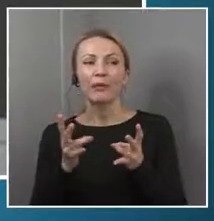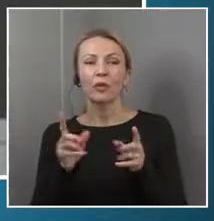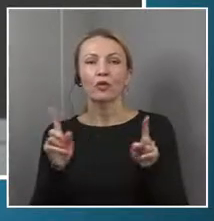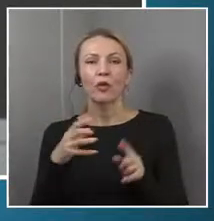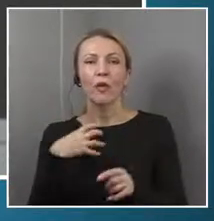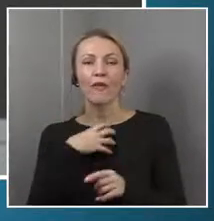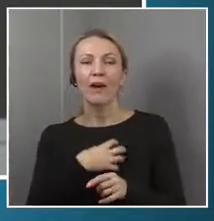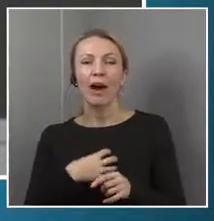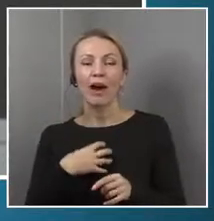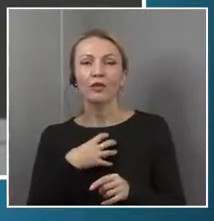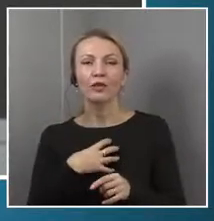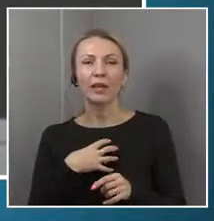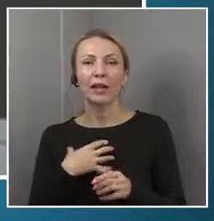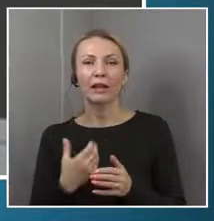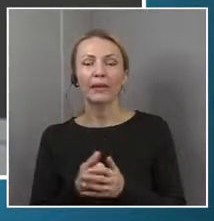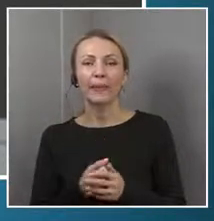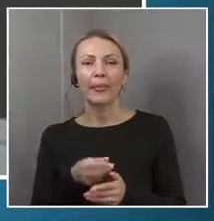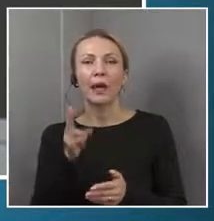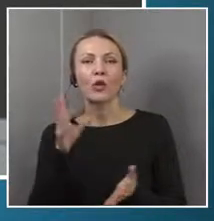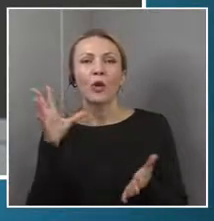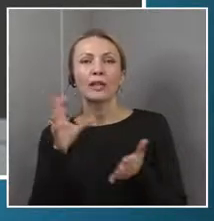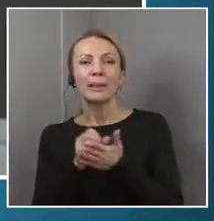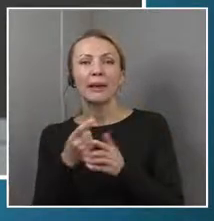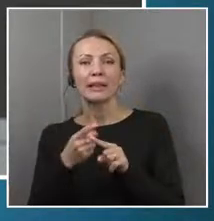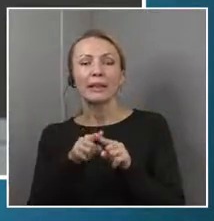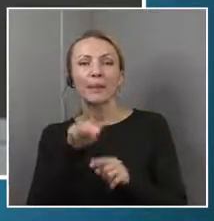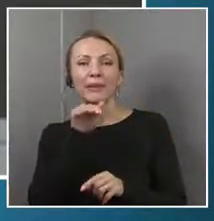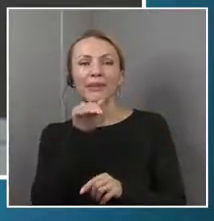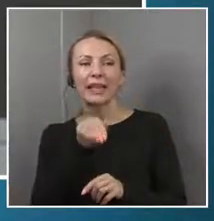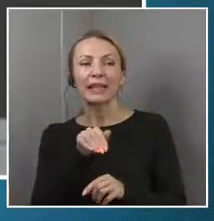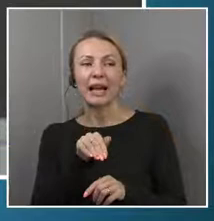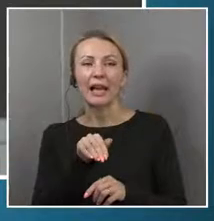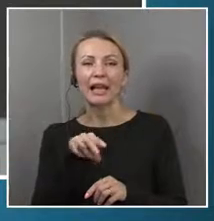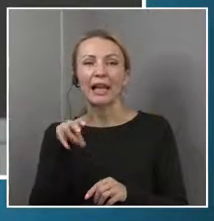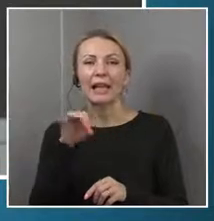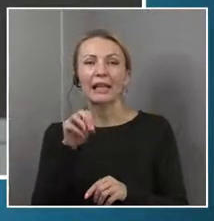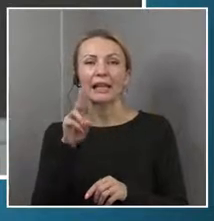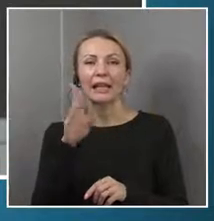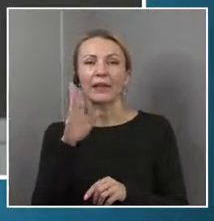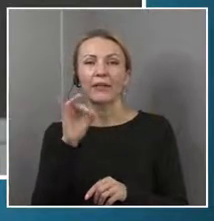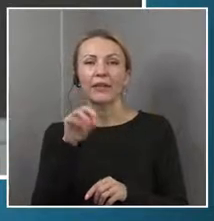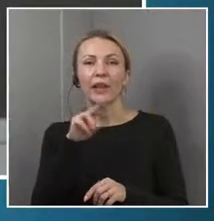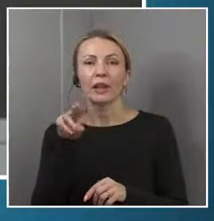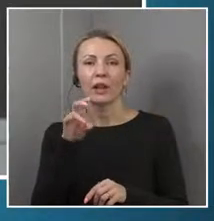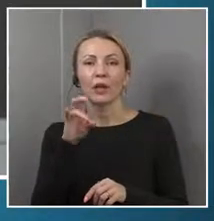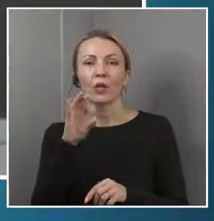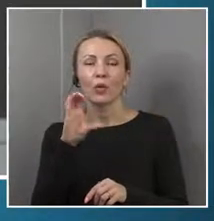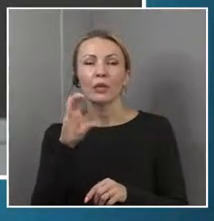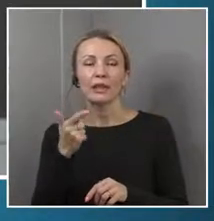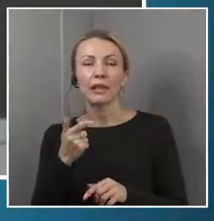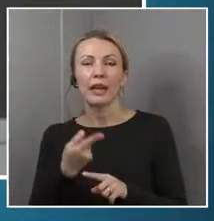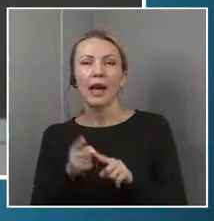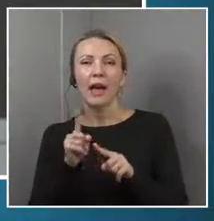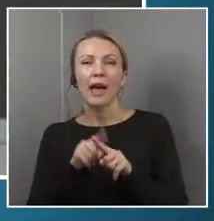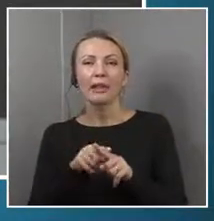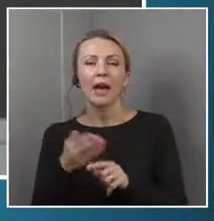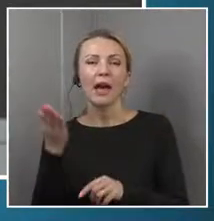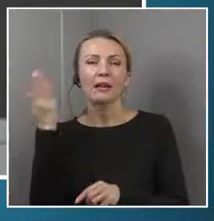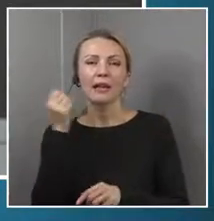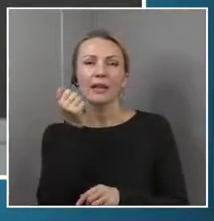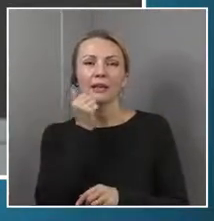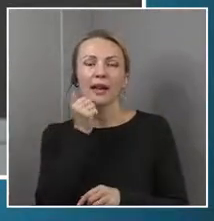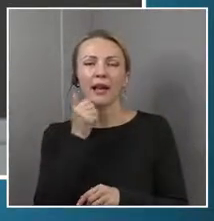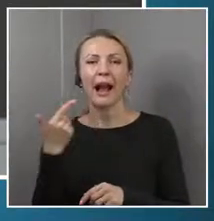In terms of demand, prices, and importantly, liquidity,